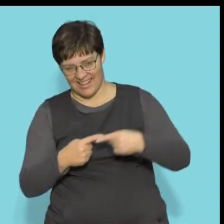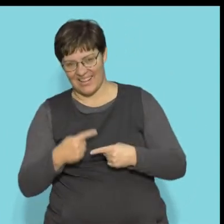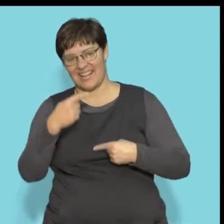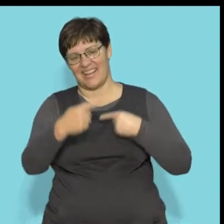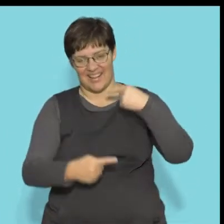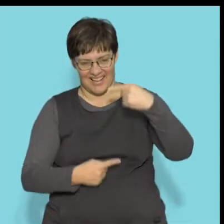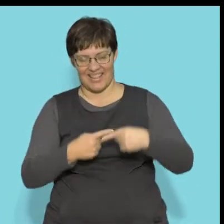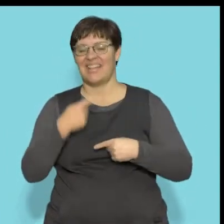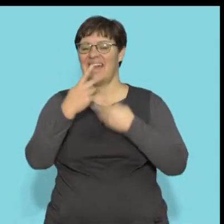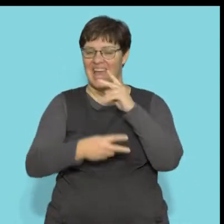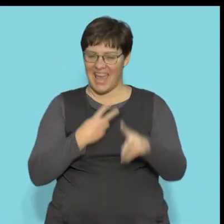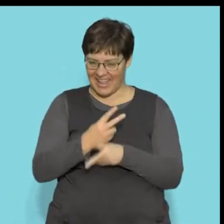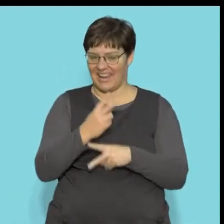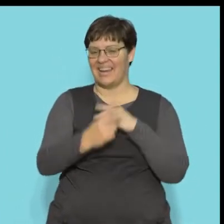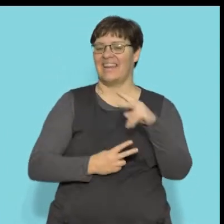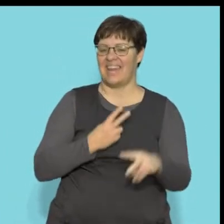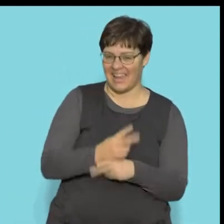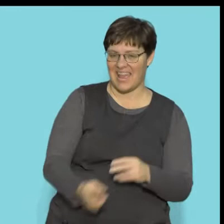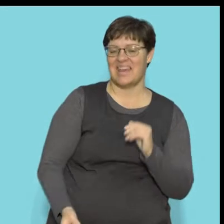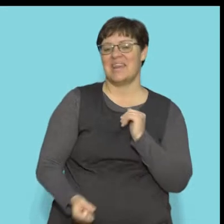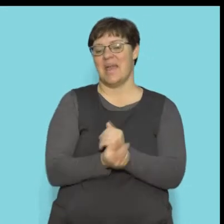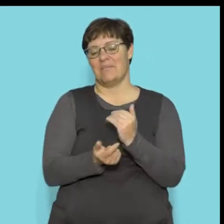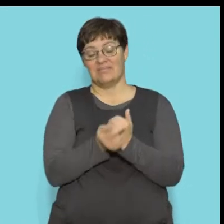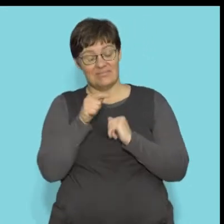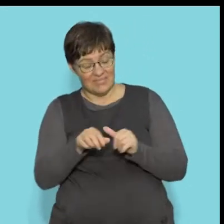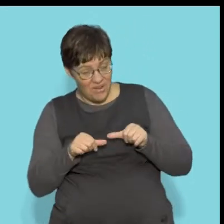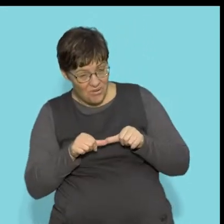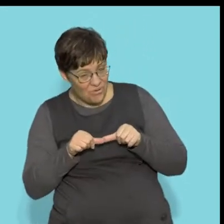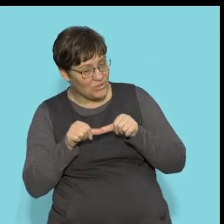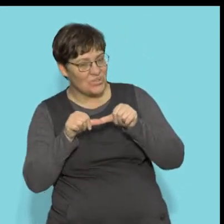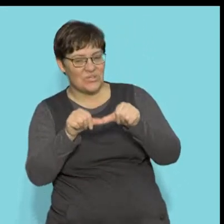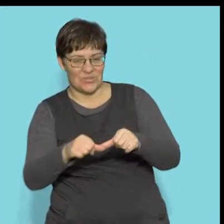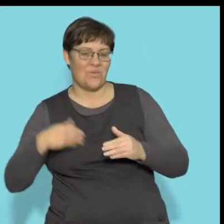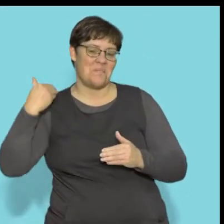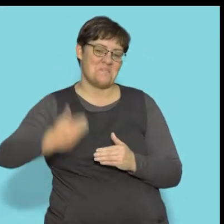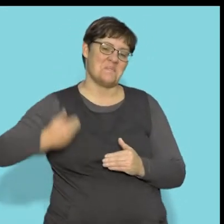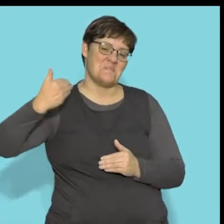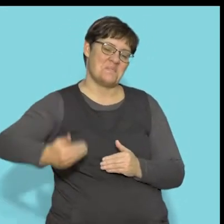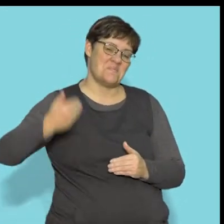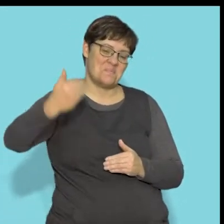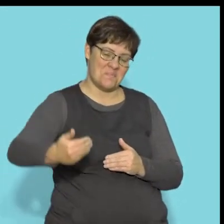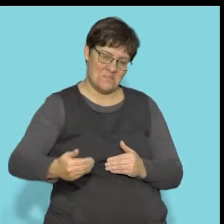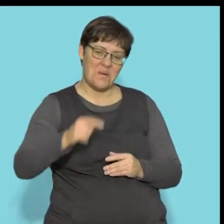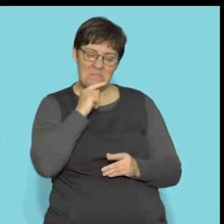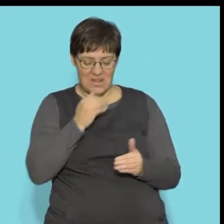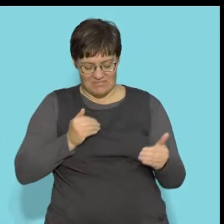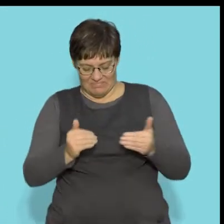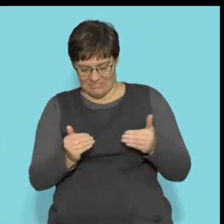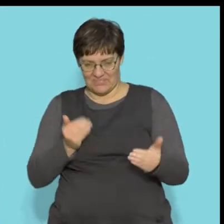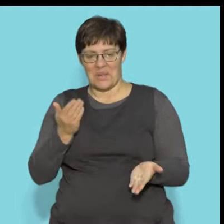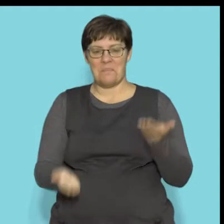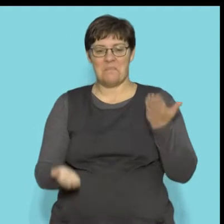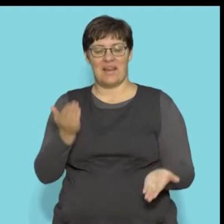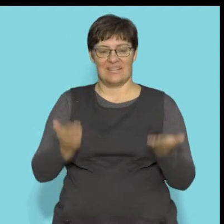start all over again. This continues in regular cycles, maintaining a